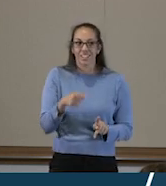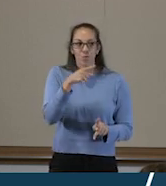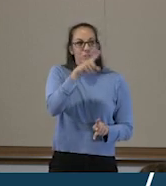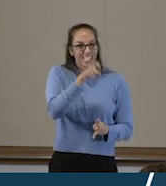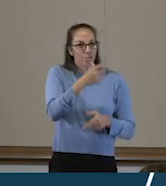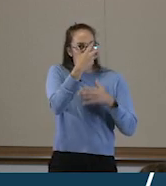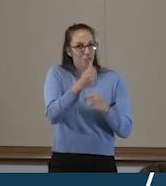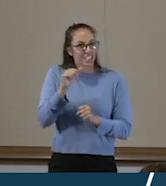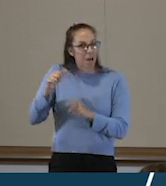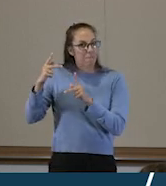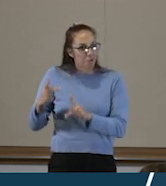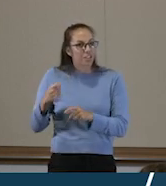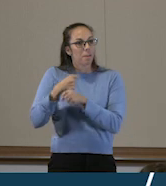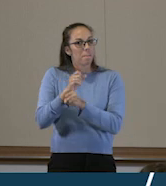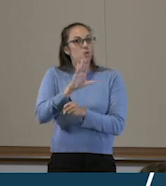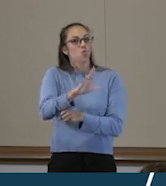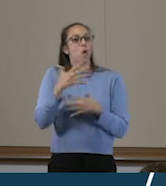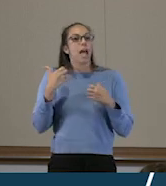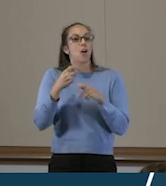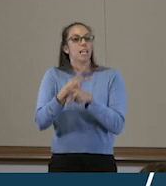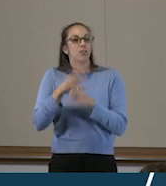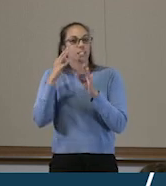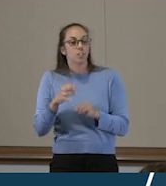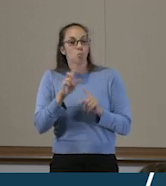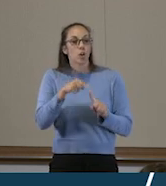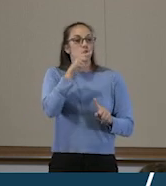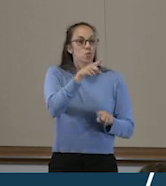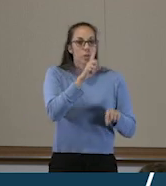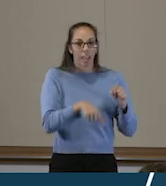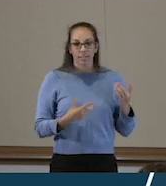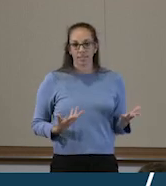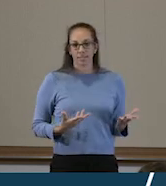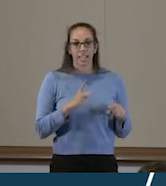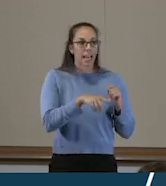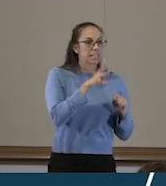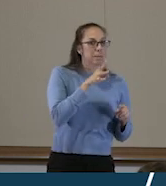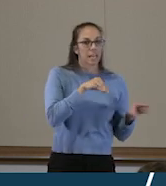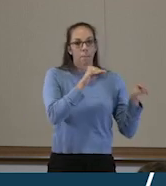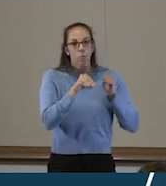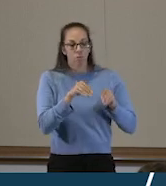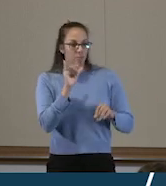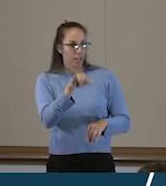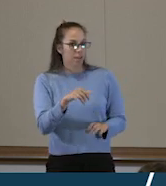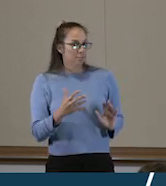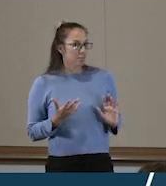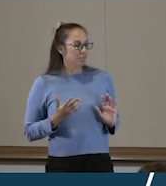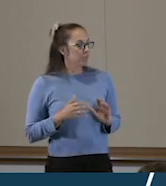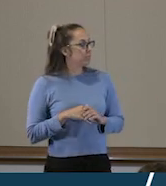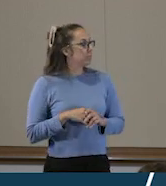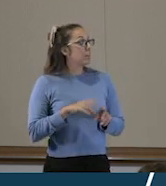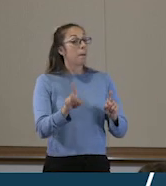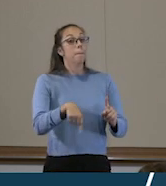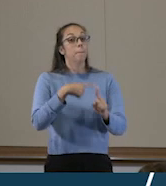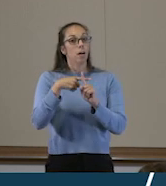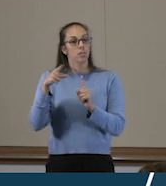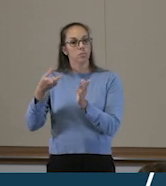decisions when you yourself cannot? And it is signed in the presence of two witnesses.